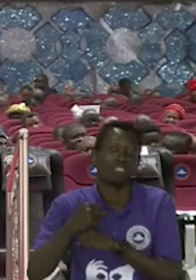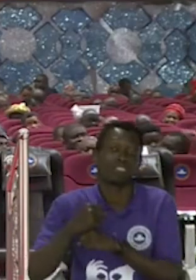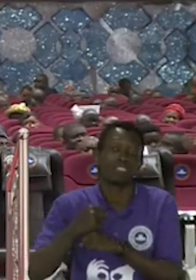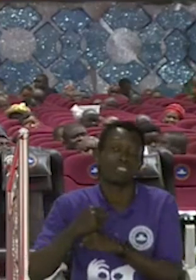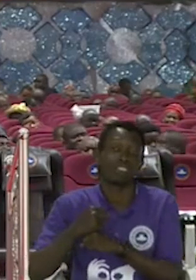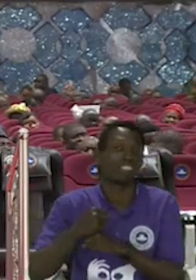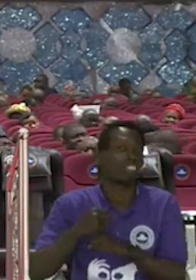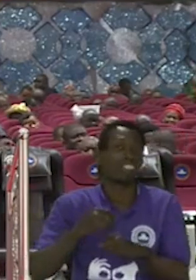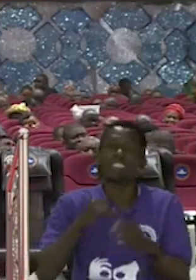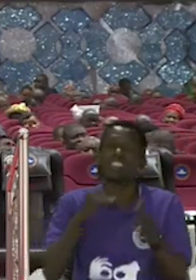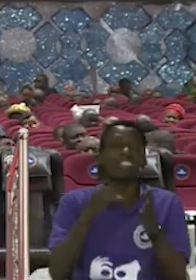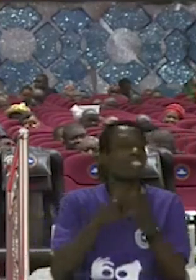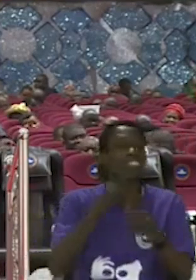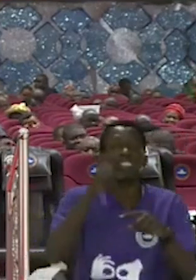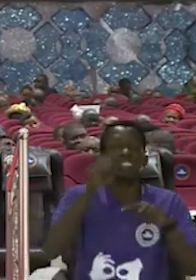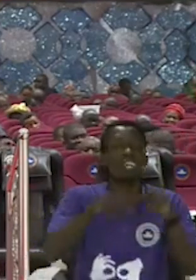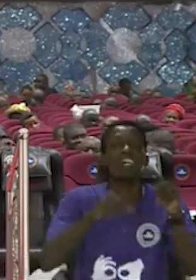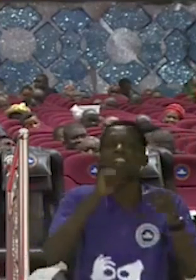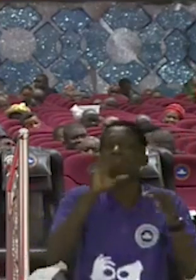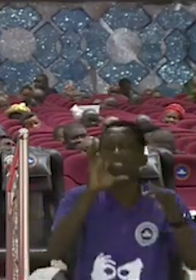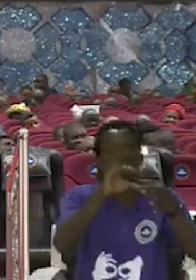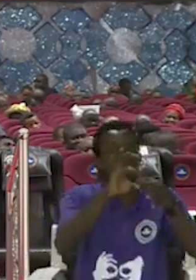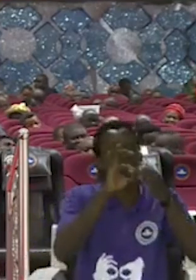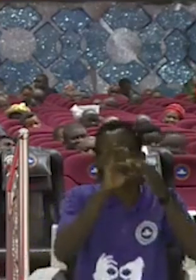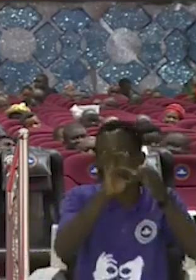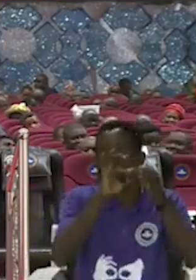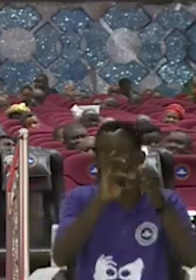It can't work. It didn't work then.